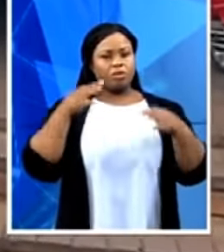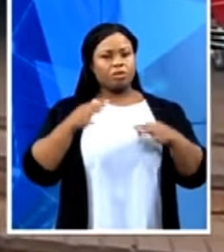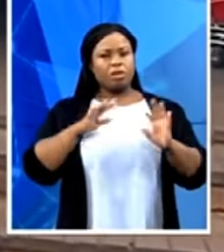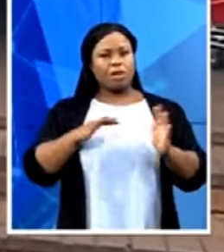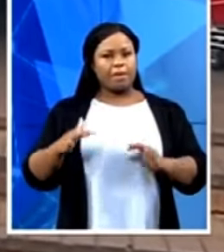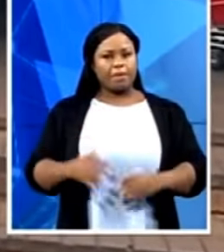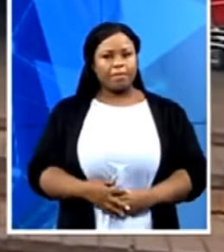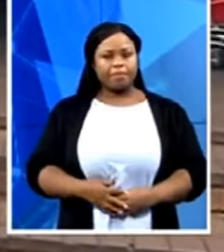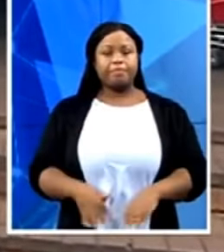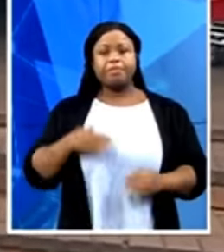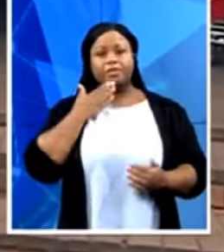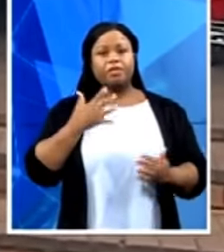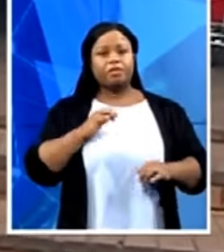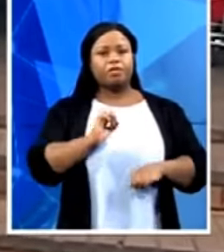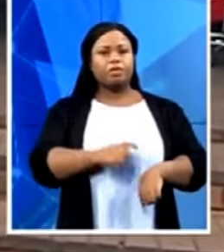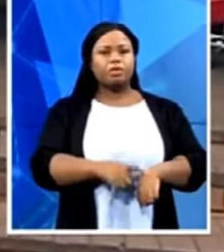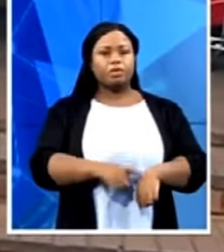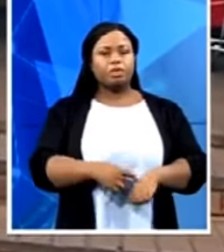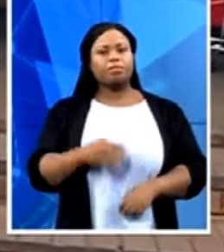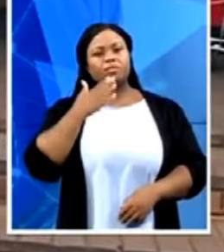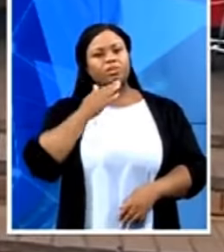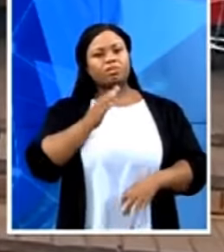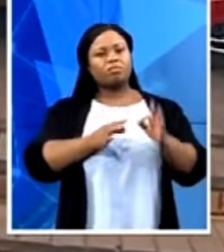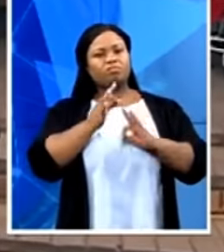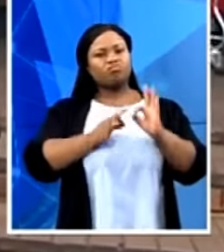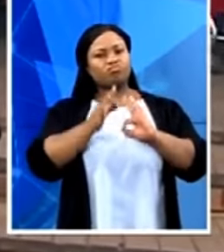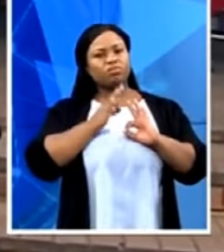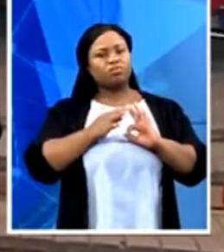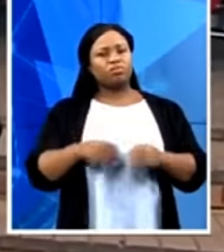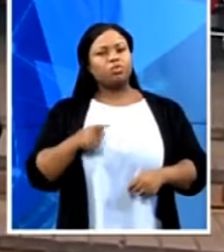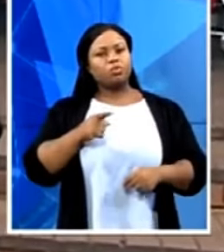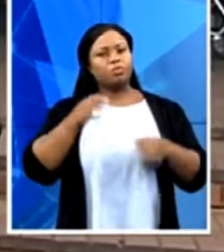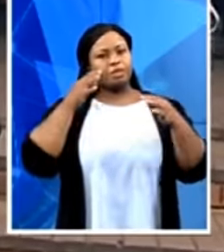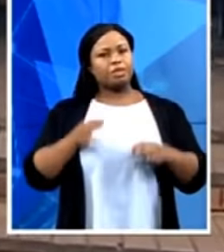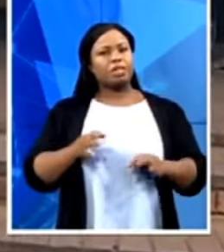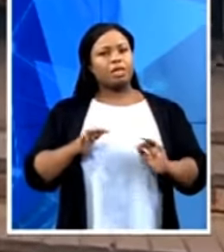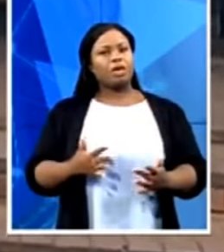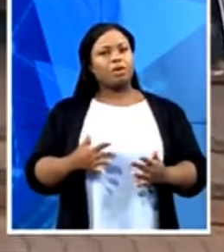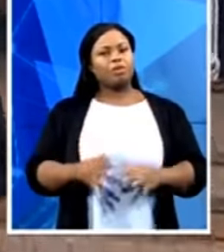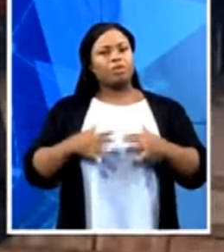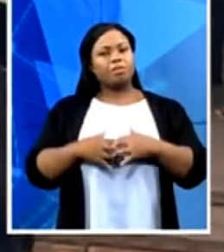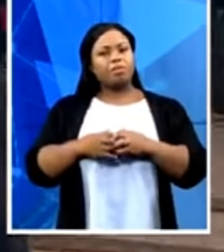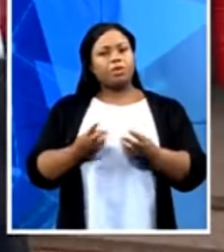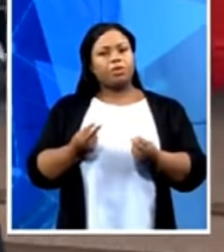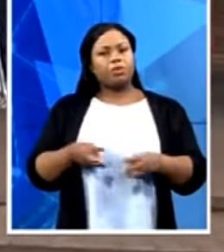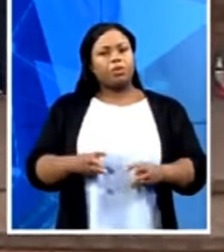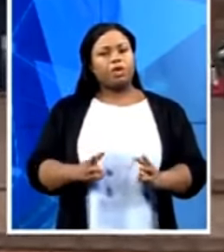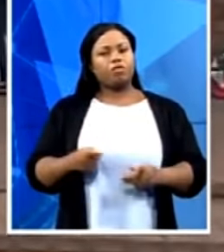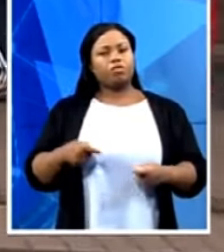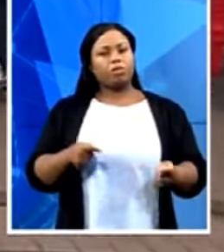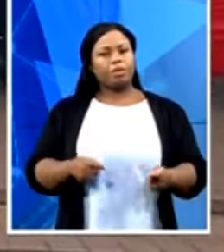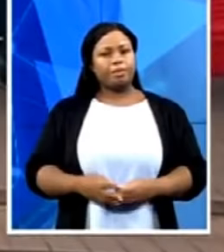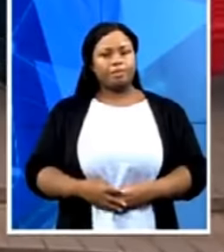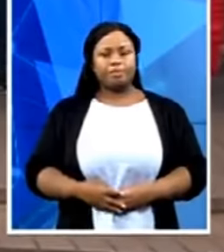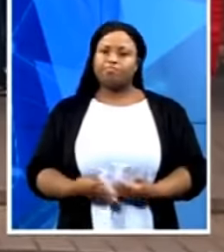Christopher. Can you just elaborate on how you decided to formulate the new way of actually shopping? Yeah, well, that's quite easy. When it